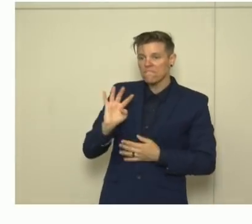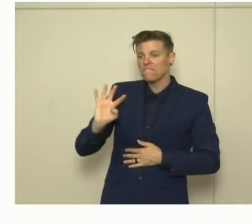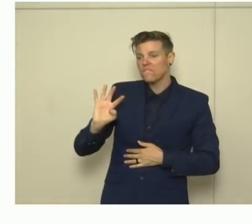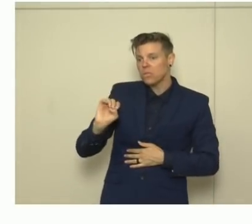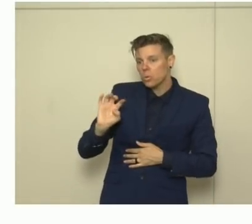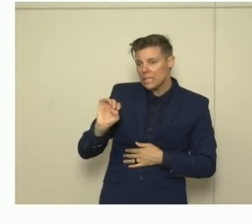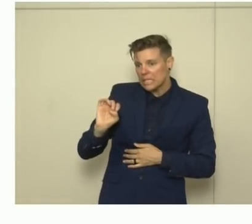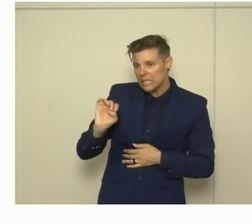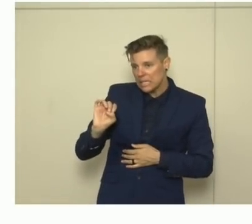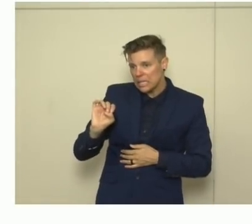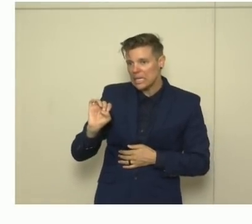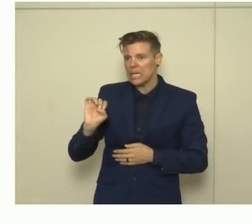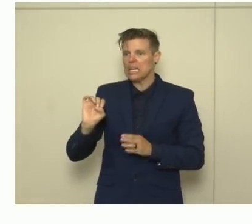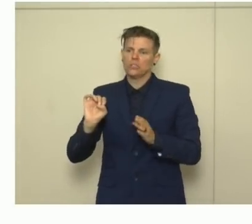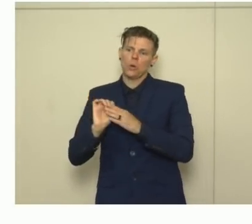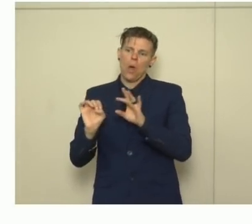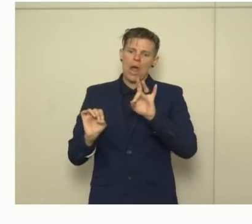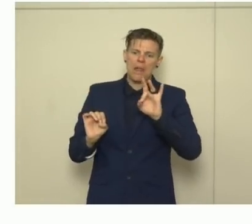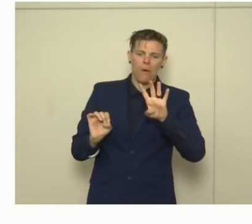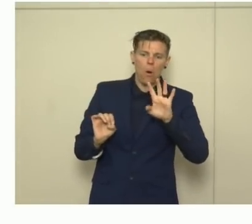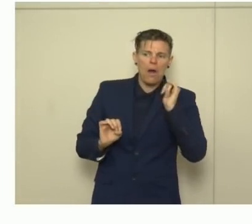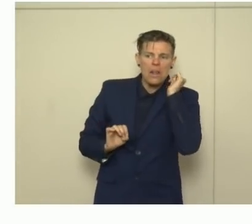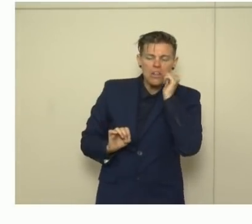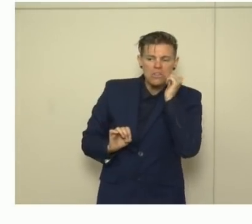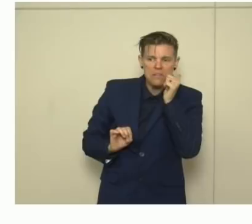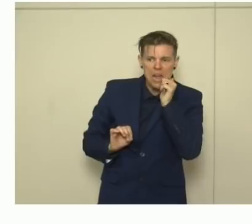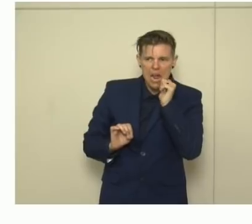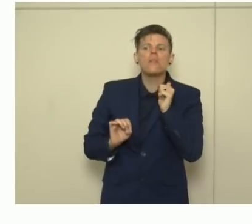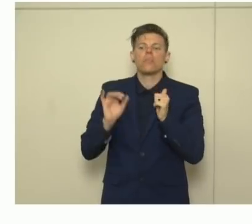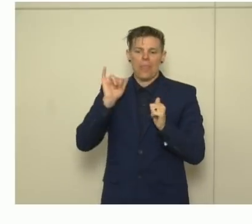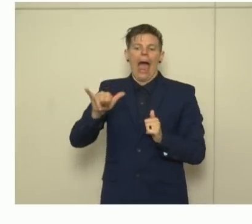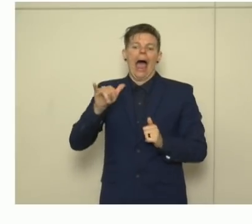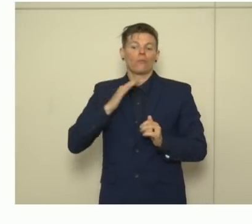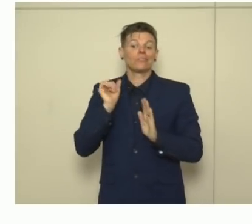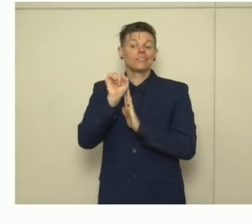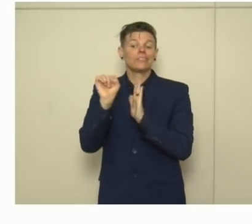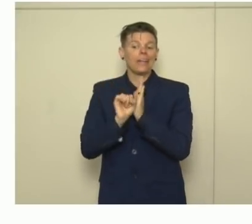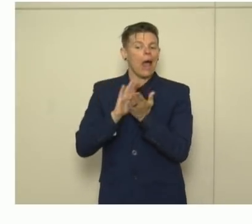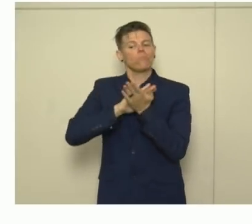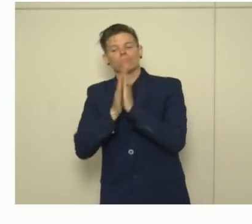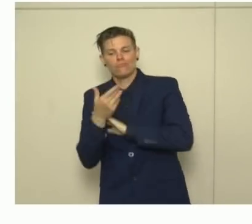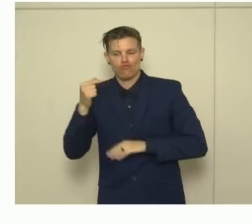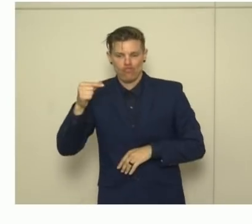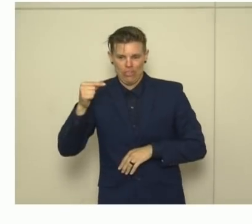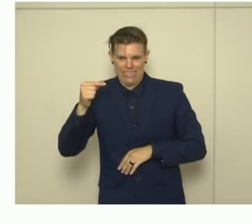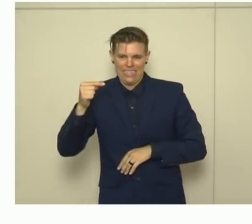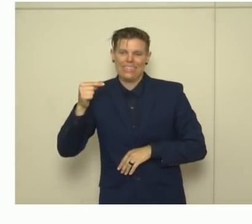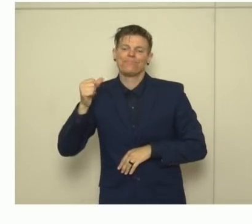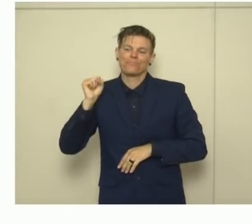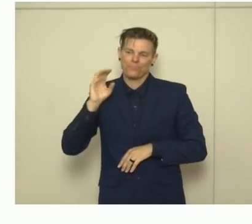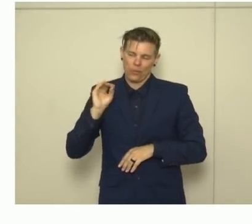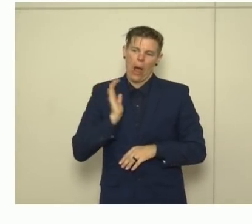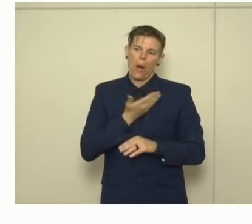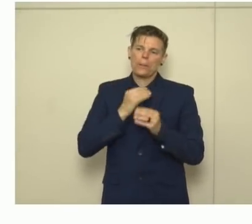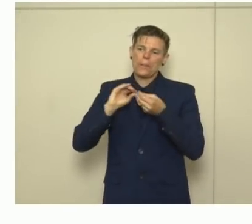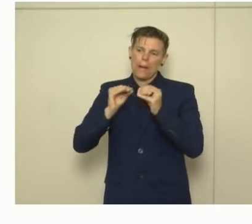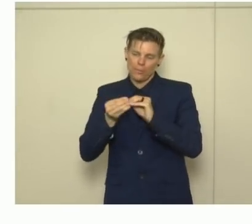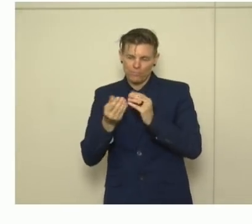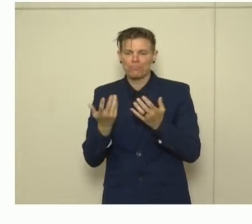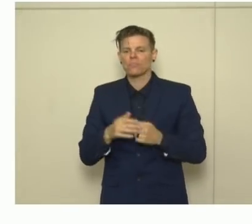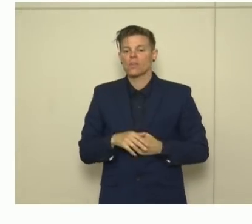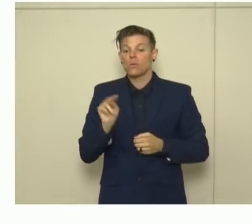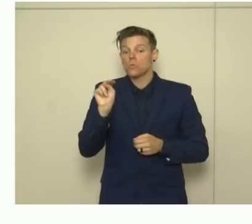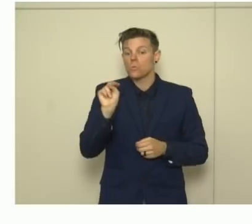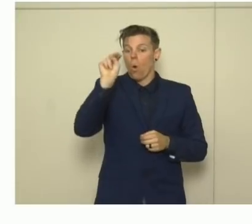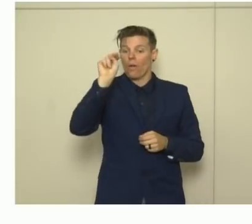84 cases a day, then we would finally turn green, as you can see some of the New England states are doing. But overall, the news